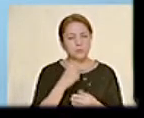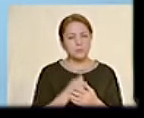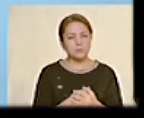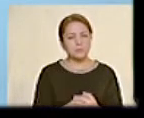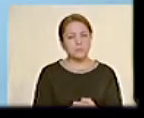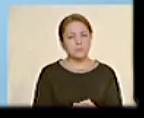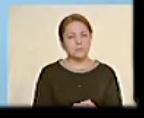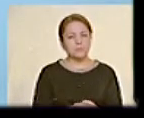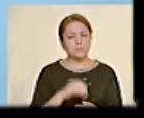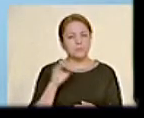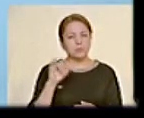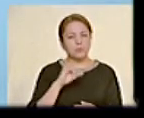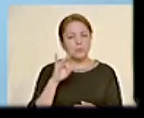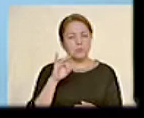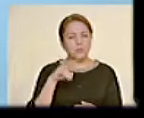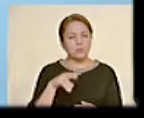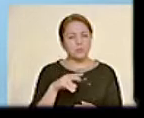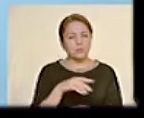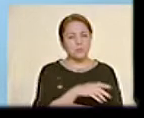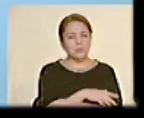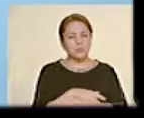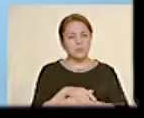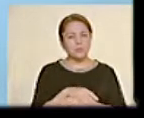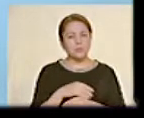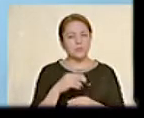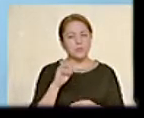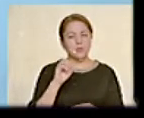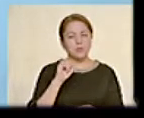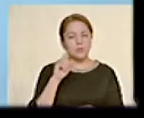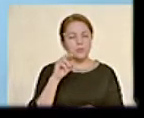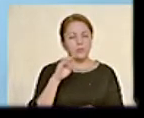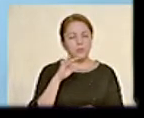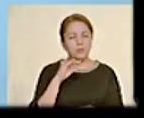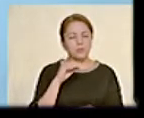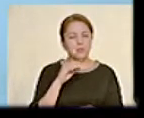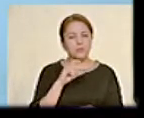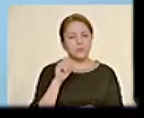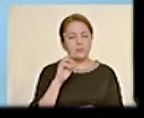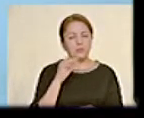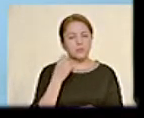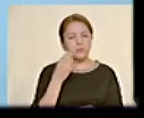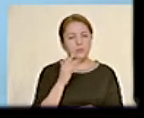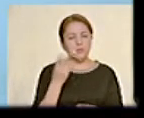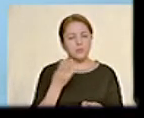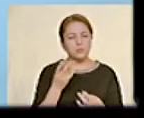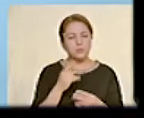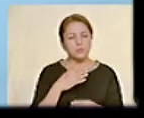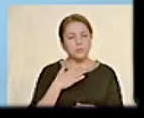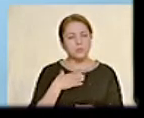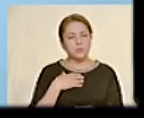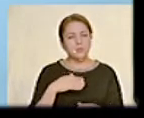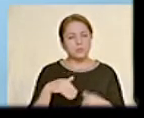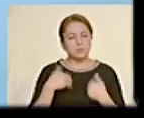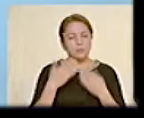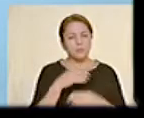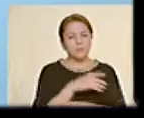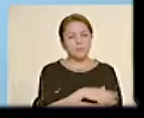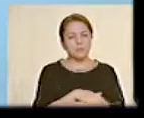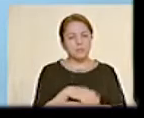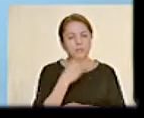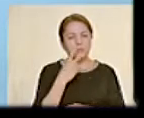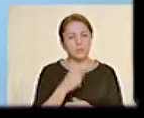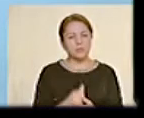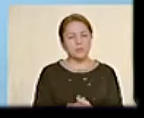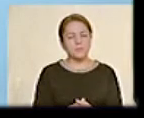ya'ni URL manzilini tahlil etib berishimiz kerak. Demak, bizda quyidagi manzil berilgan,